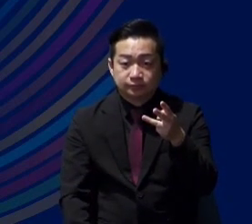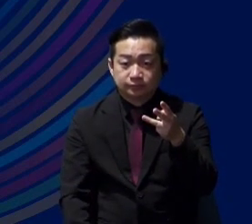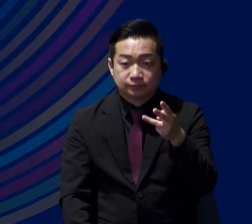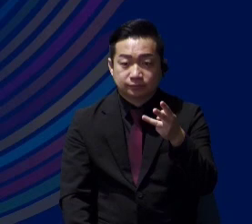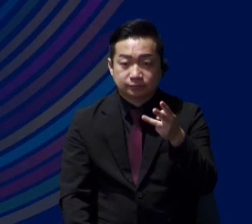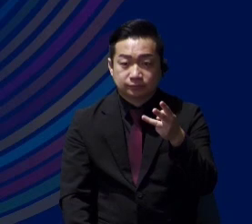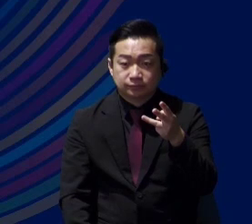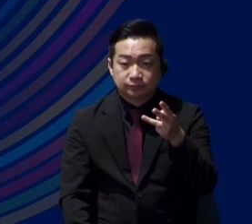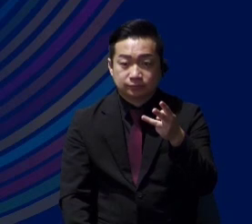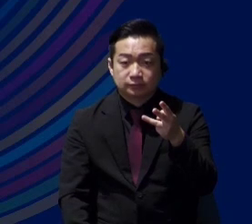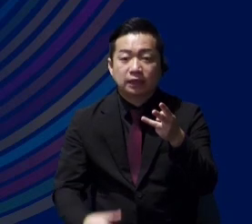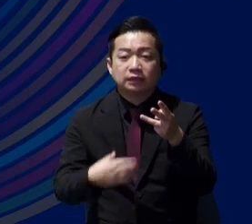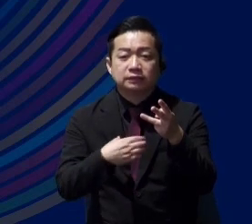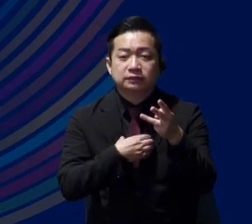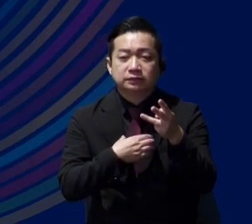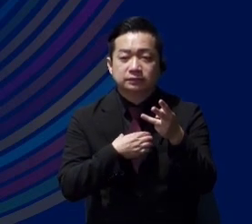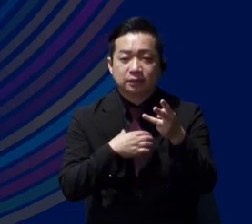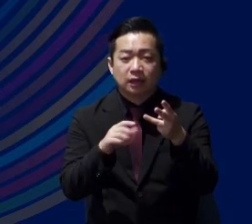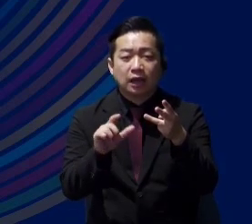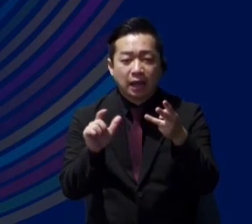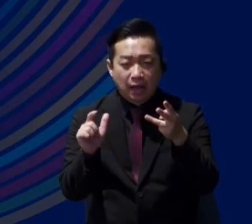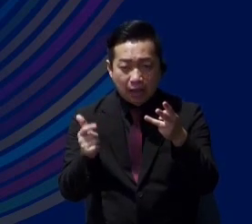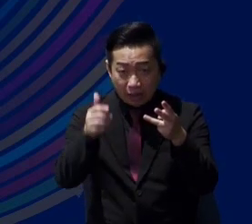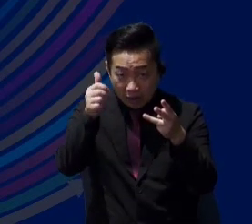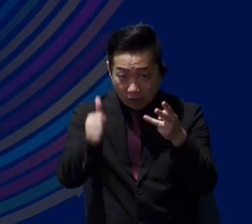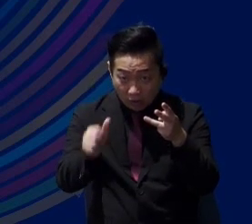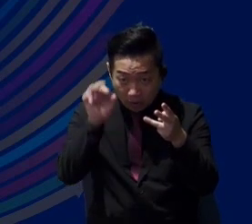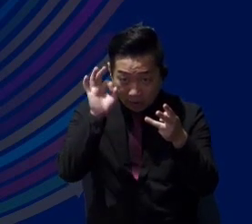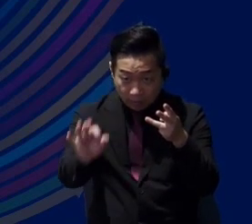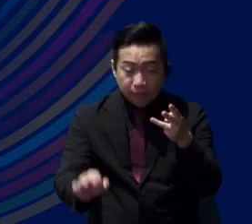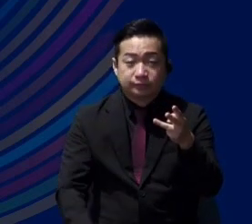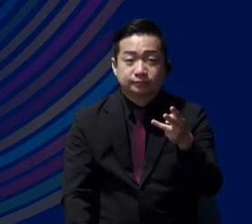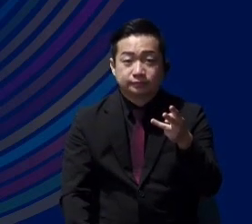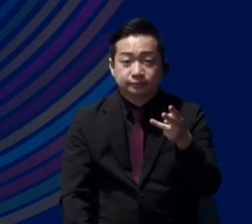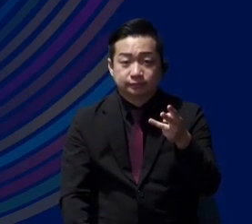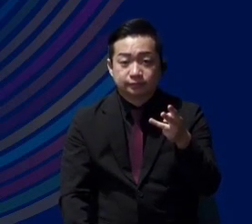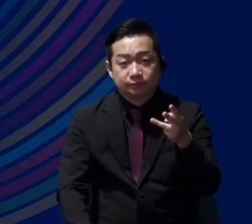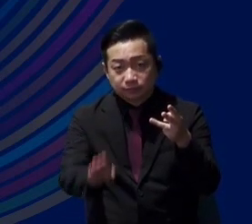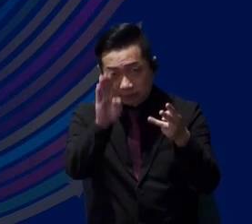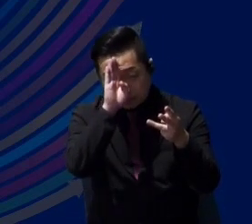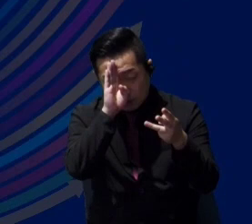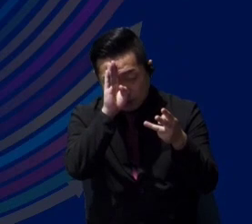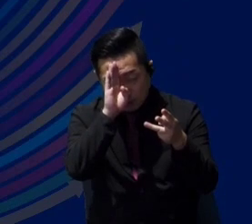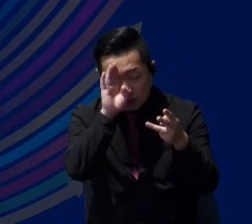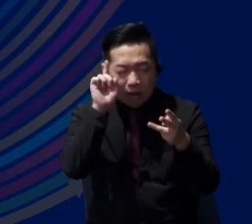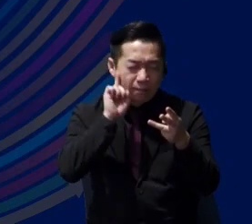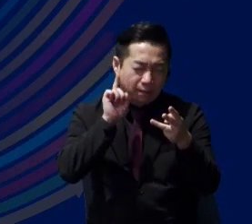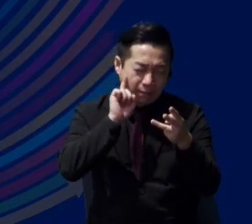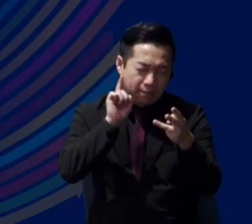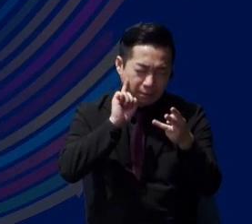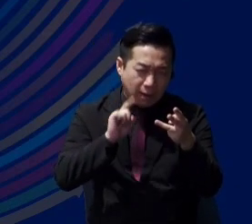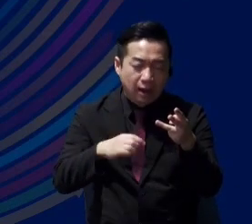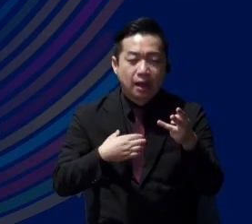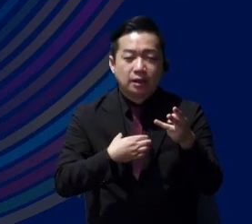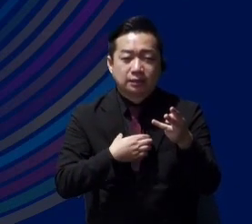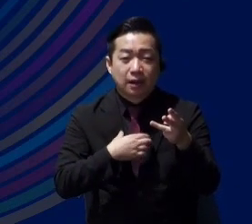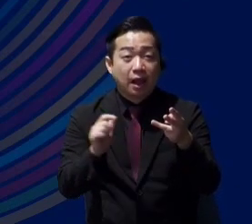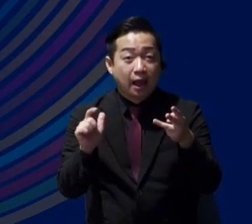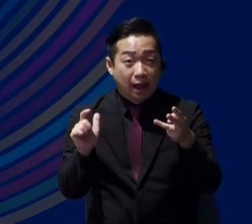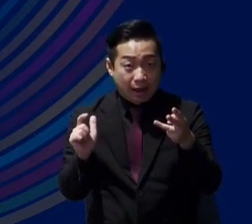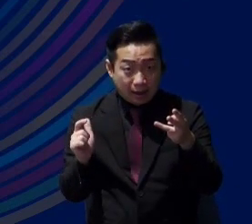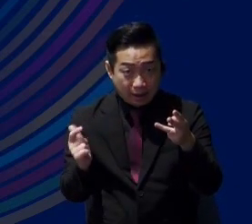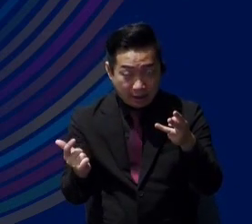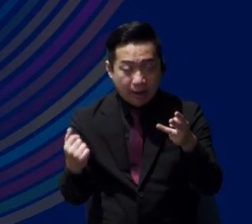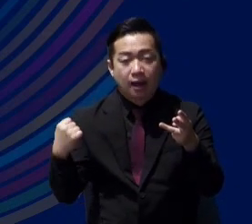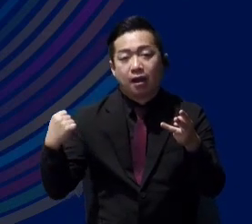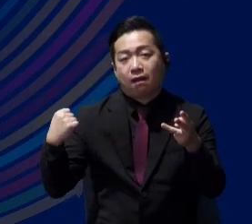on the getting some help from the mortality and including all other data sources,